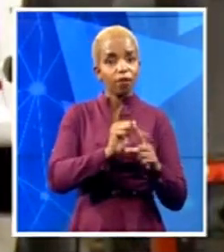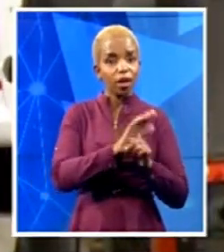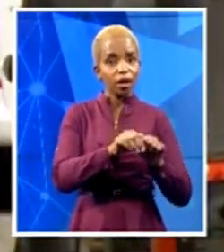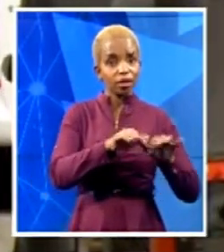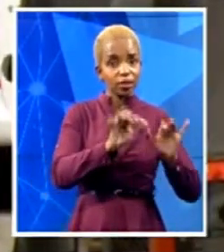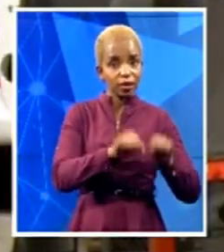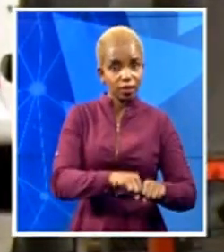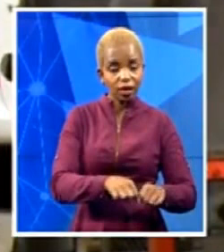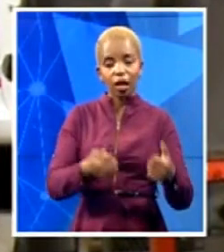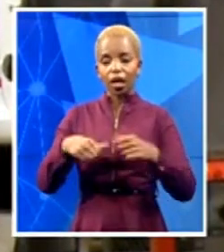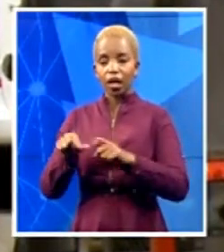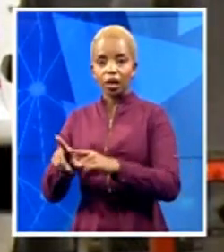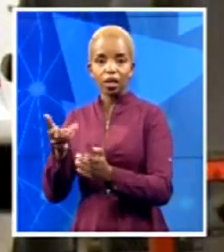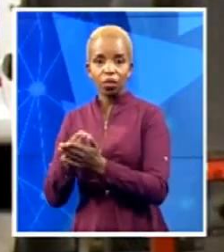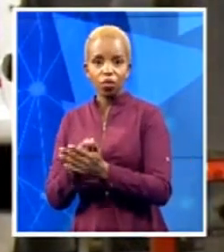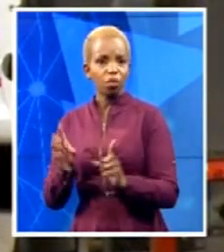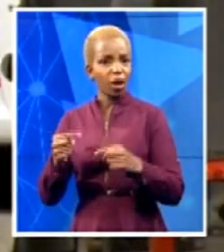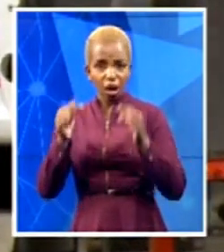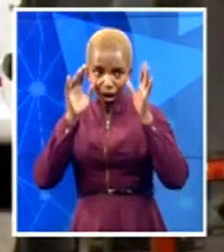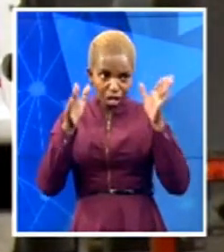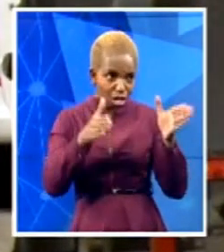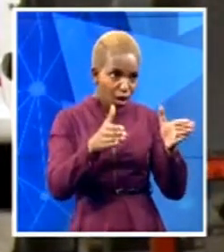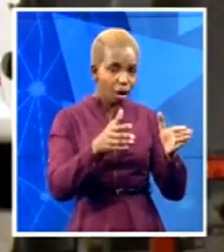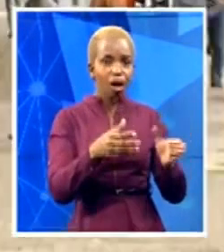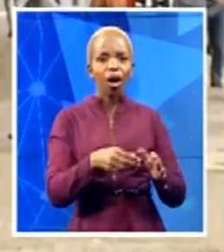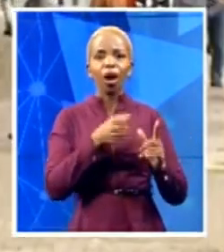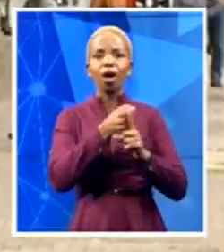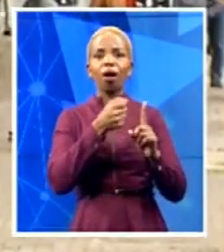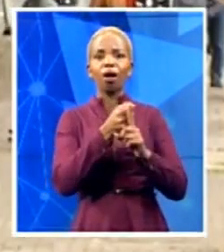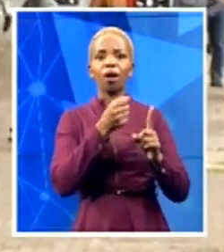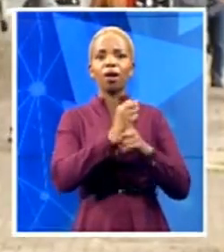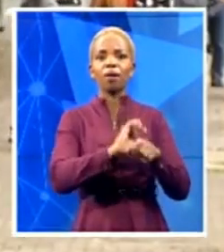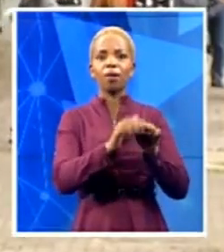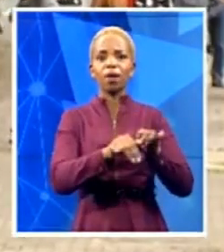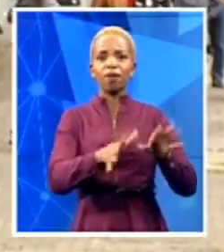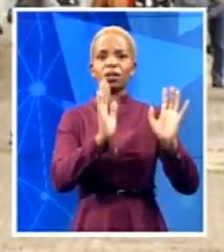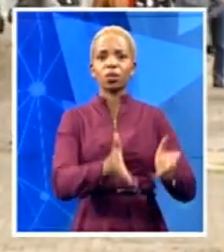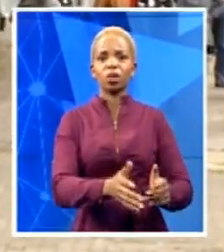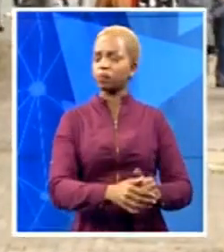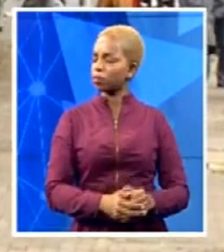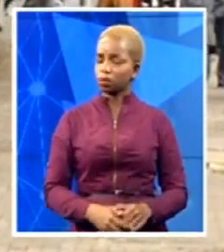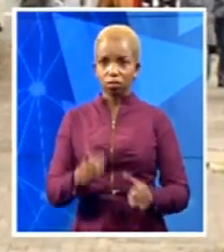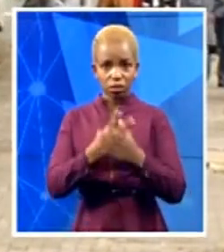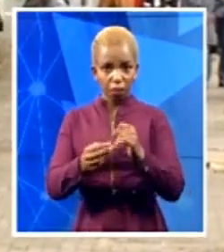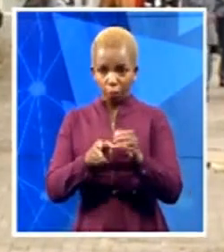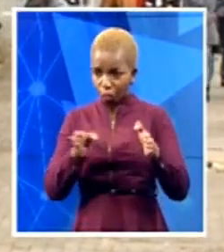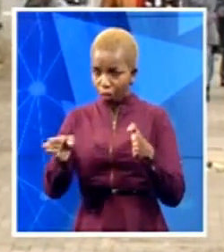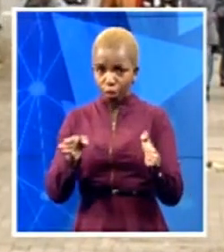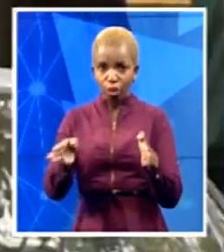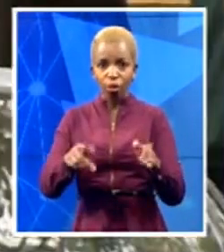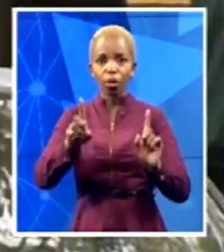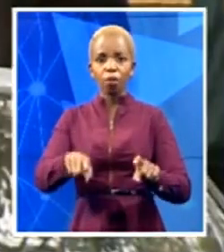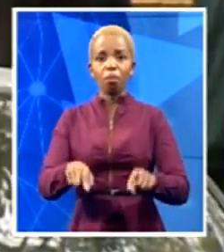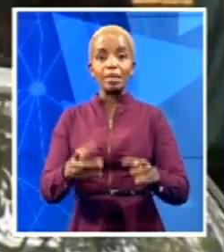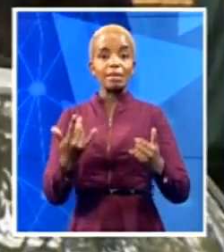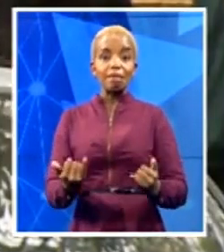but also mitigate against the economic collapse. Right now, the lockdown on its own is mitigating the pandemic, but it's aggravating